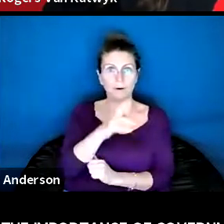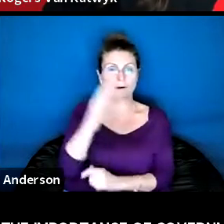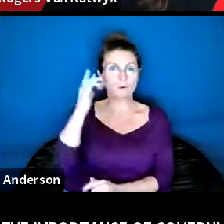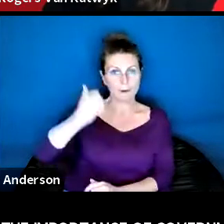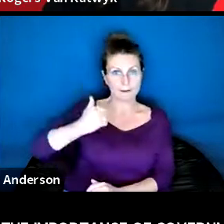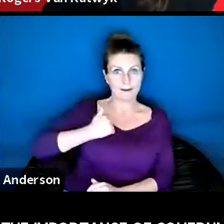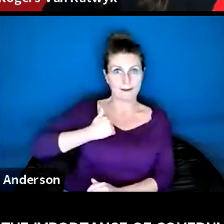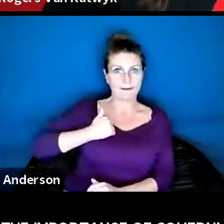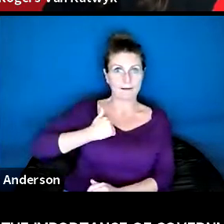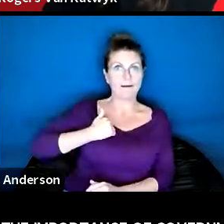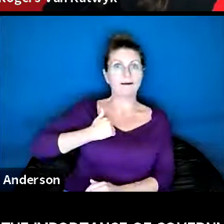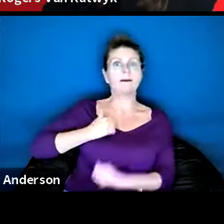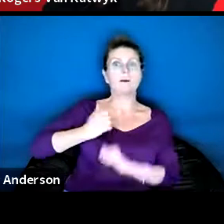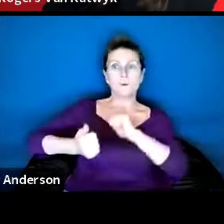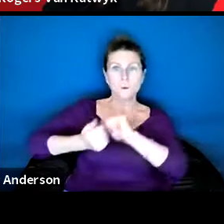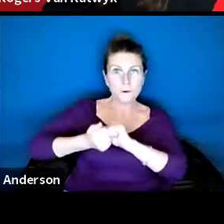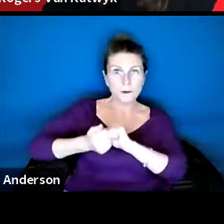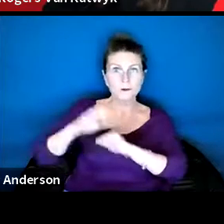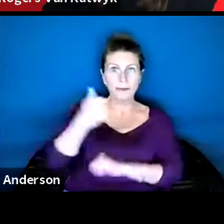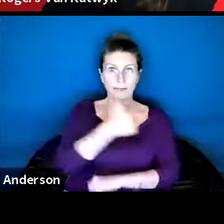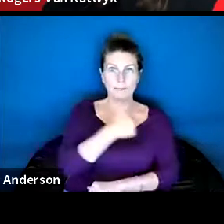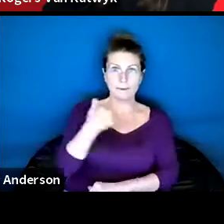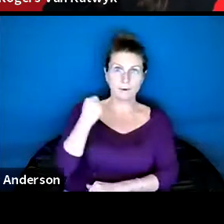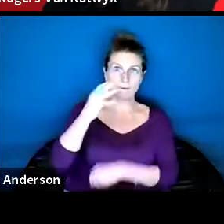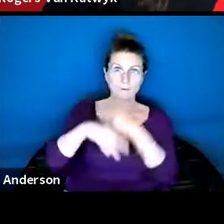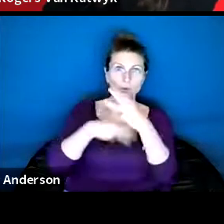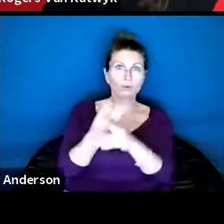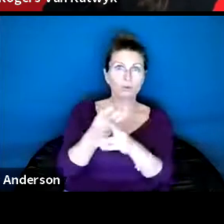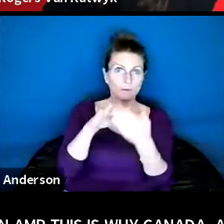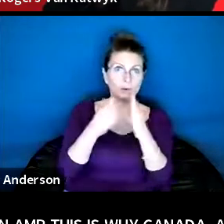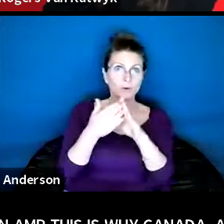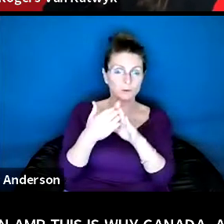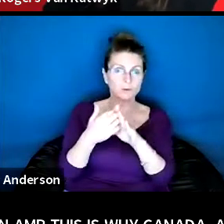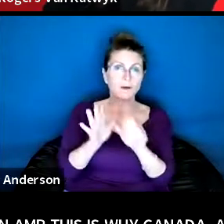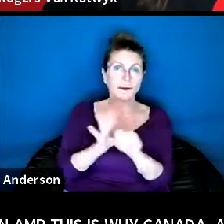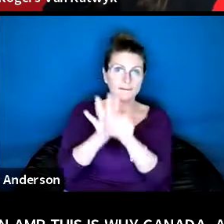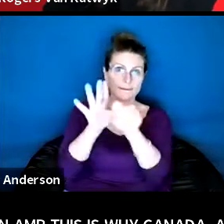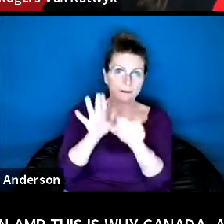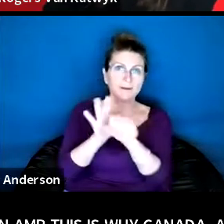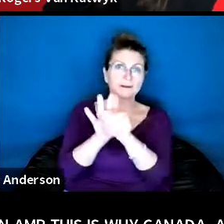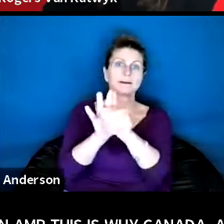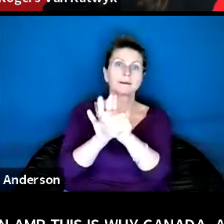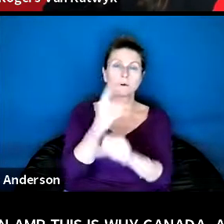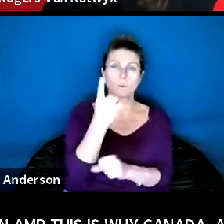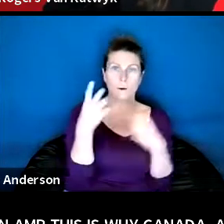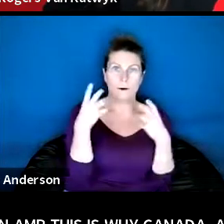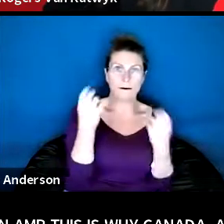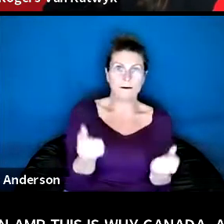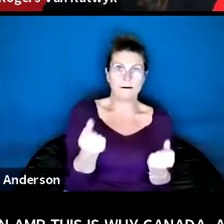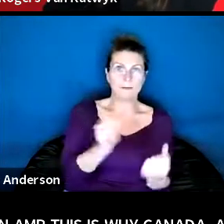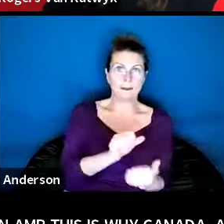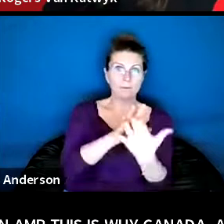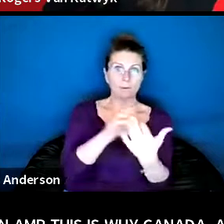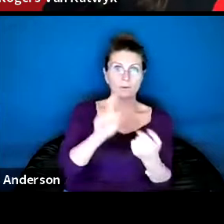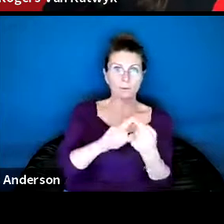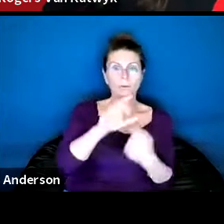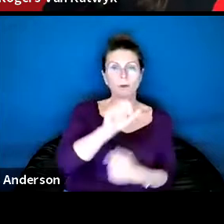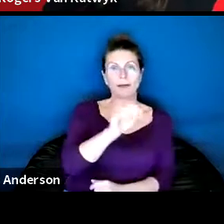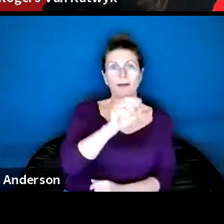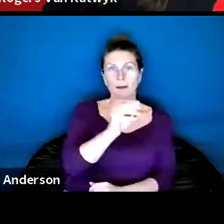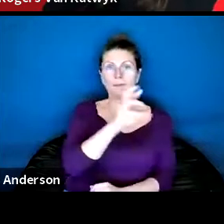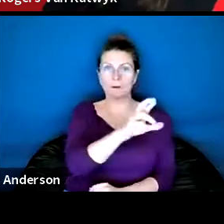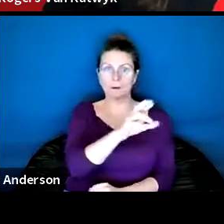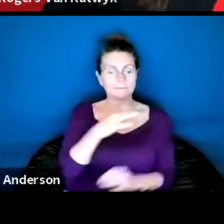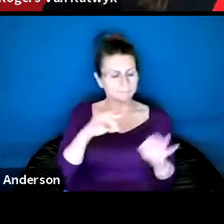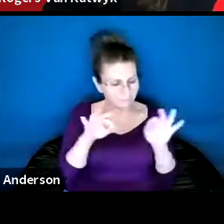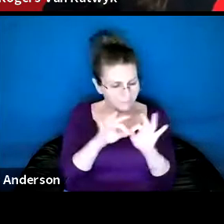many other members of the global community, advocates a One Health approach to AMR. We have to